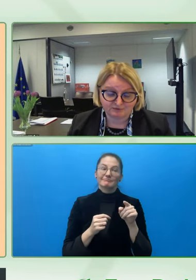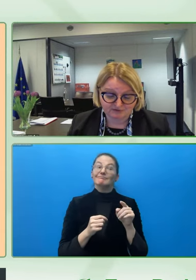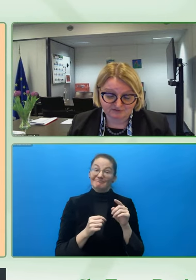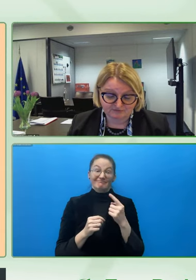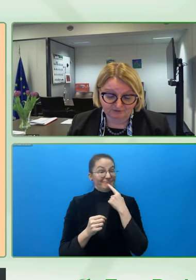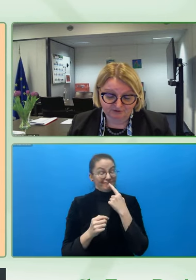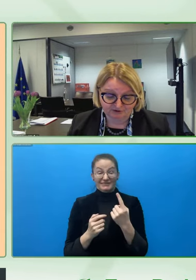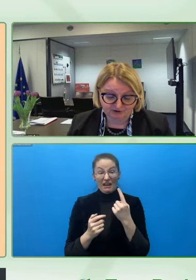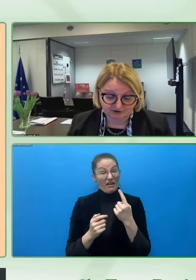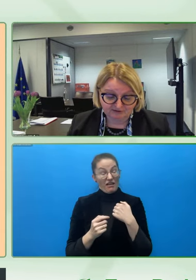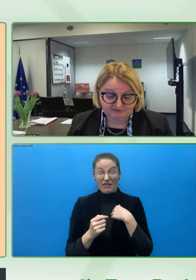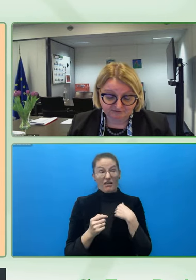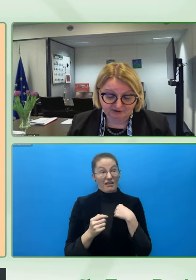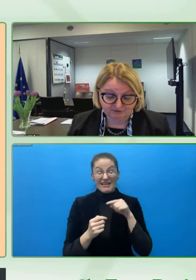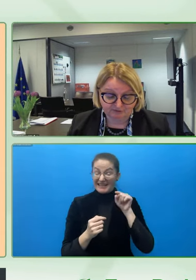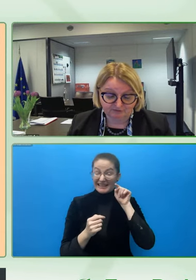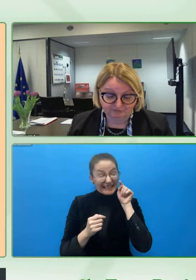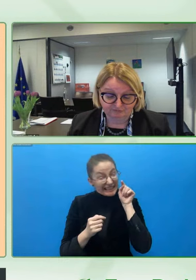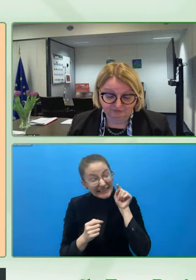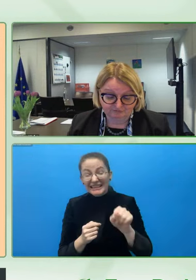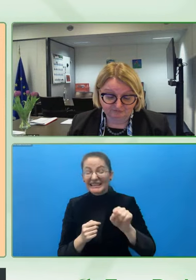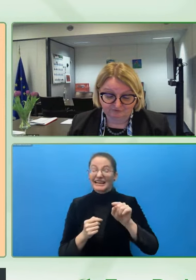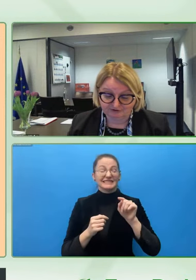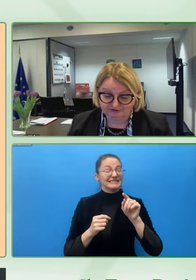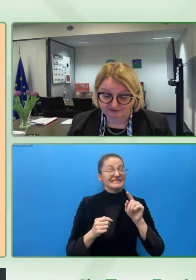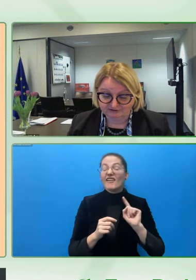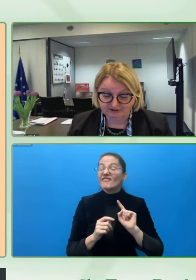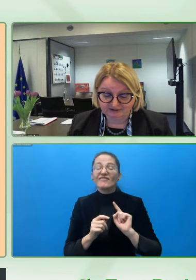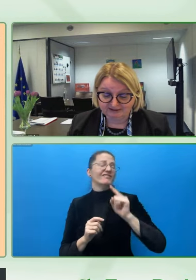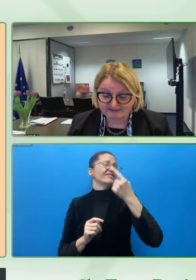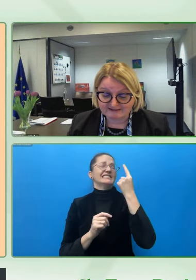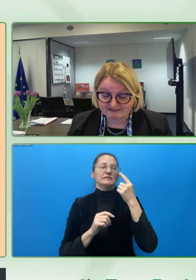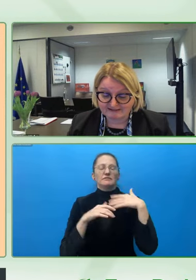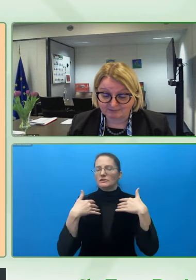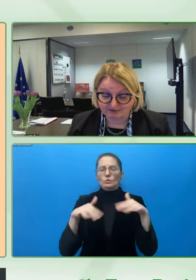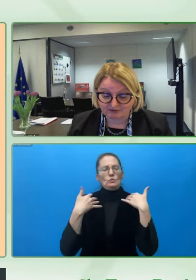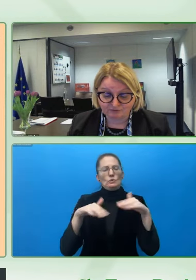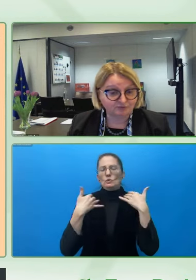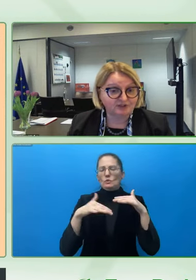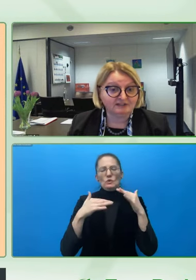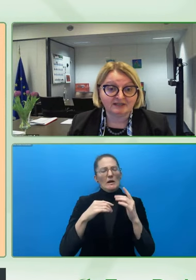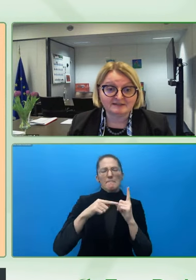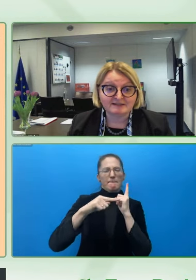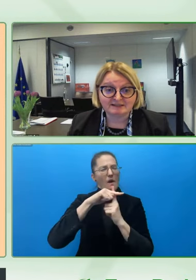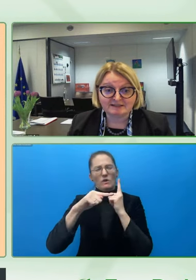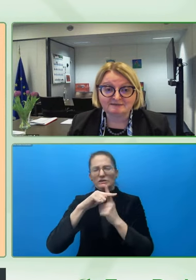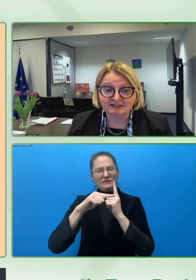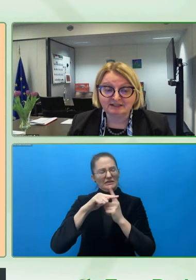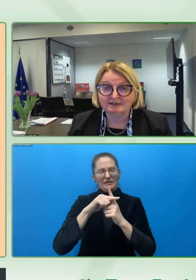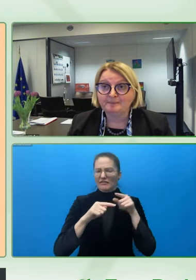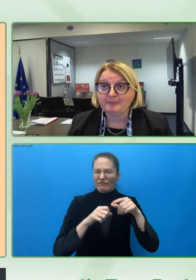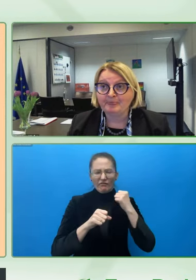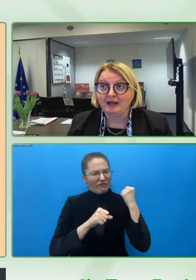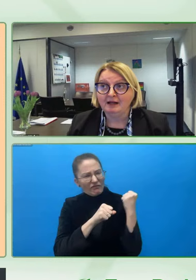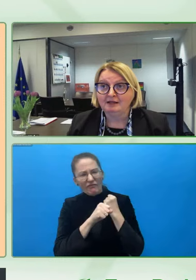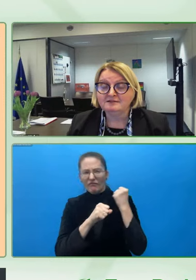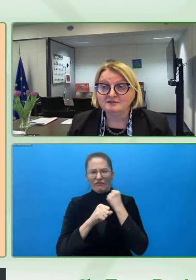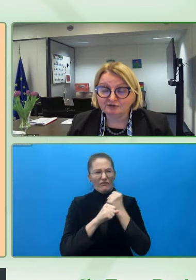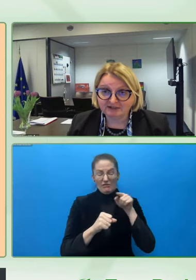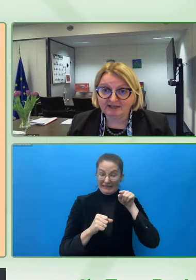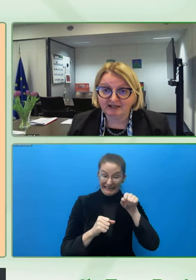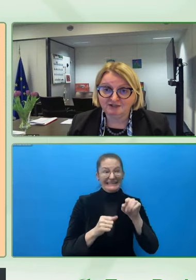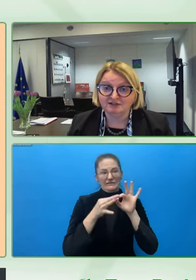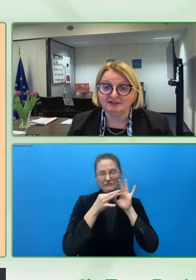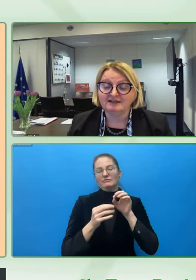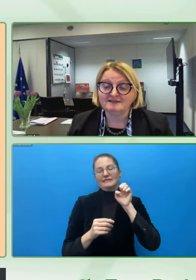positive motions for the work of the AccessibleEU. It is really